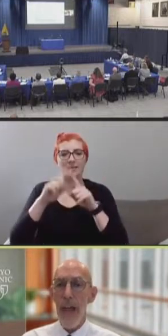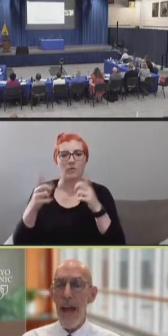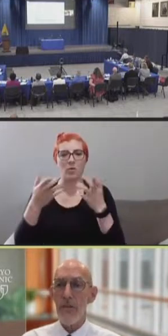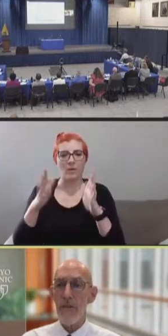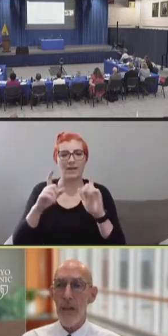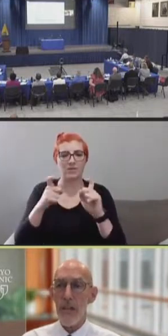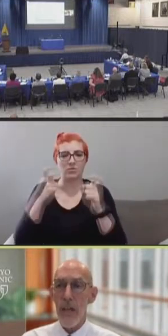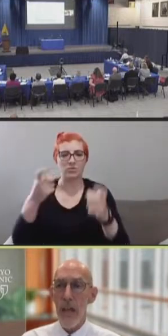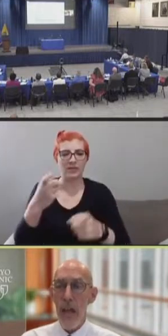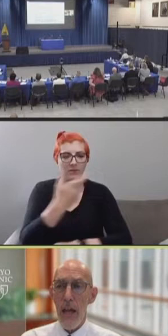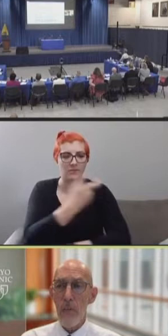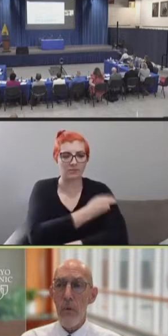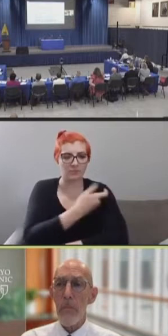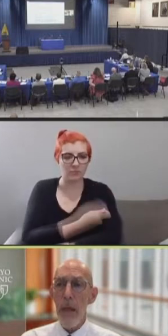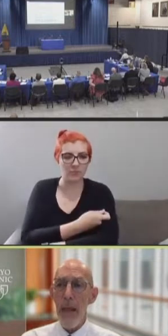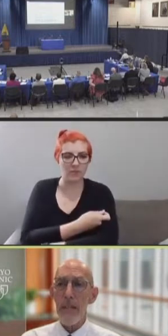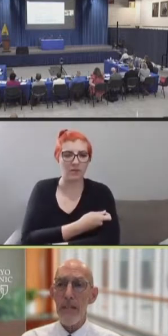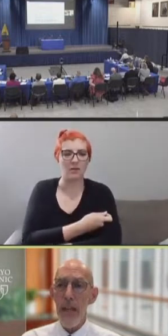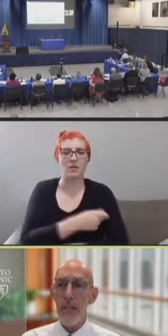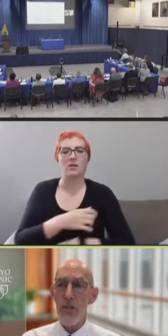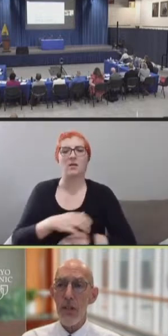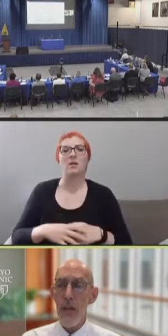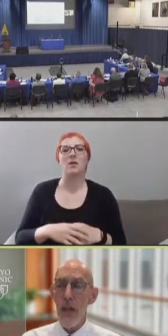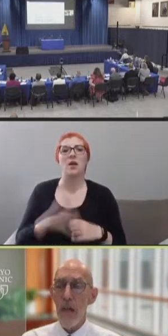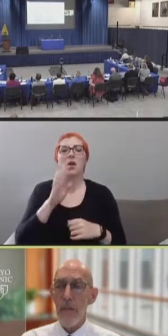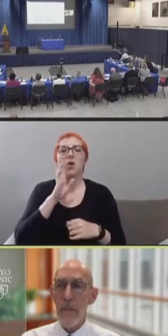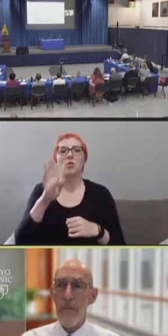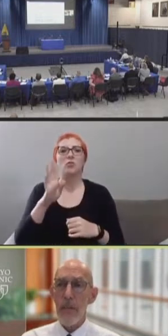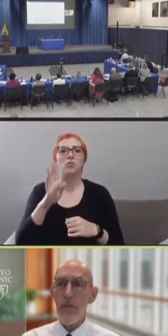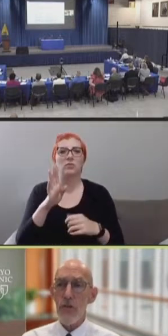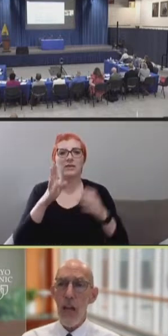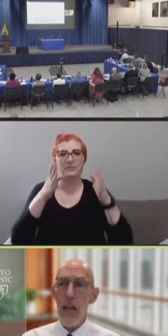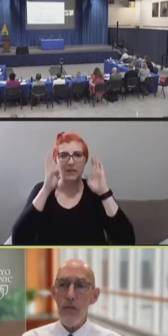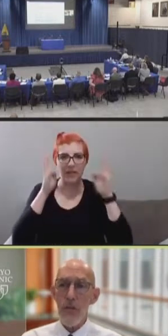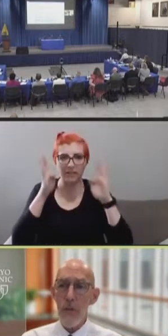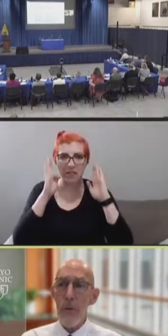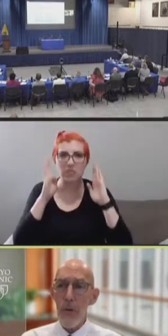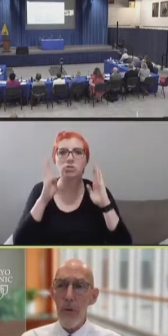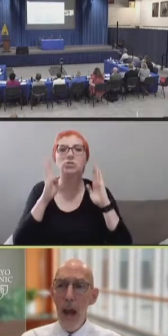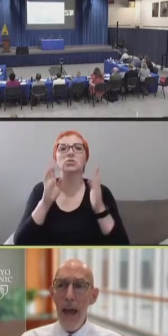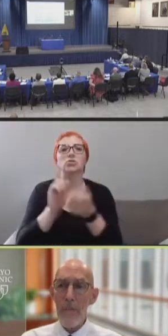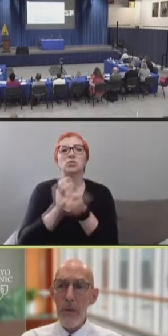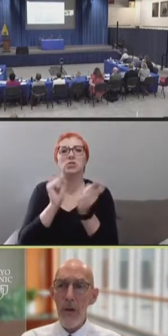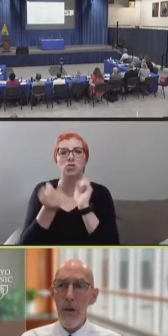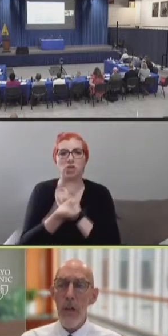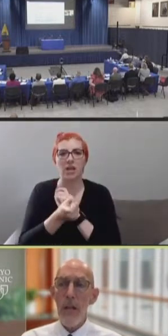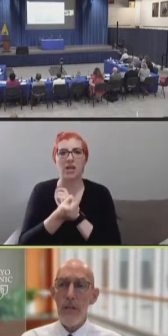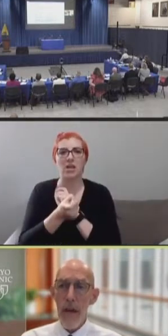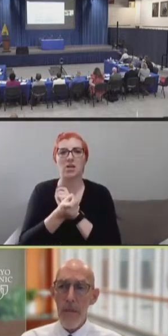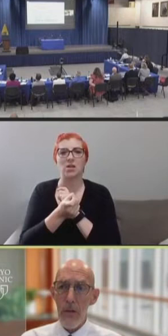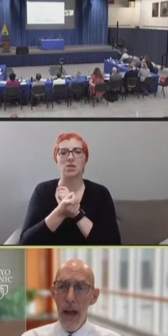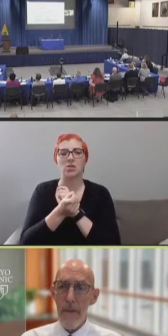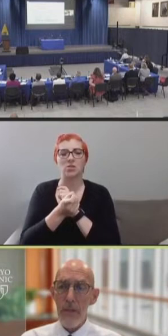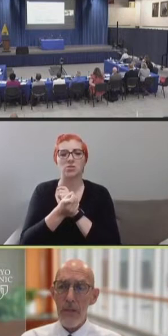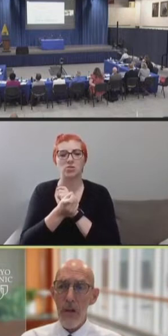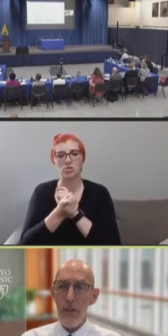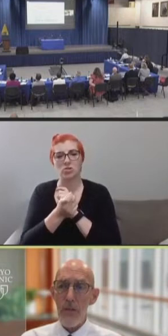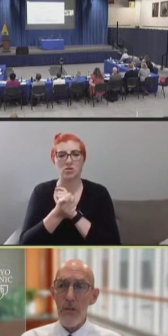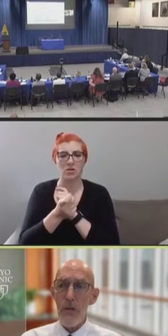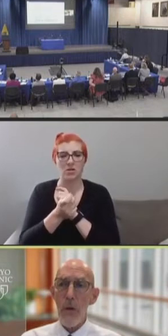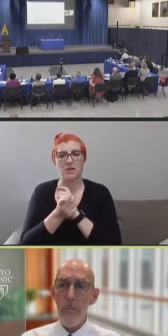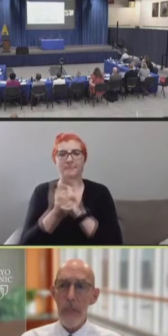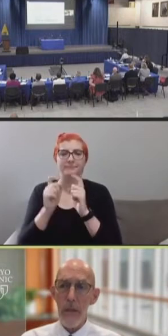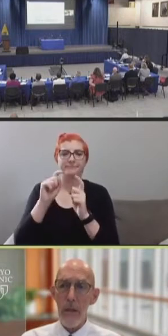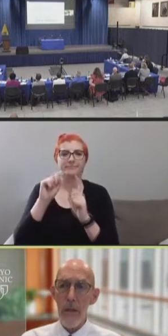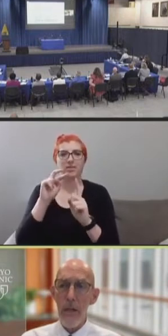different adjuvants, and we'll pay attention from the change of a pyramidal demographic structure